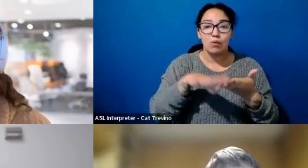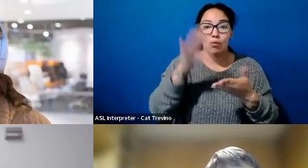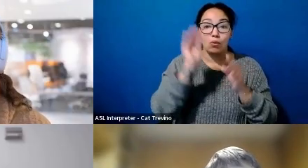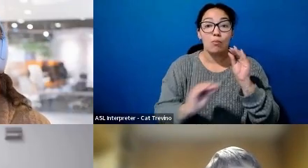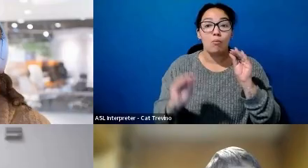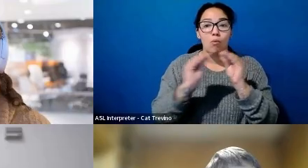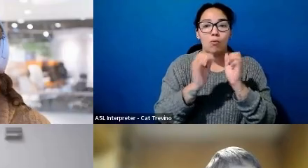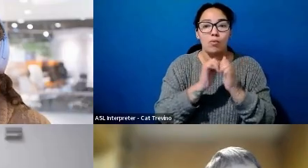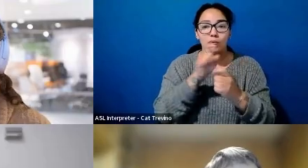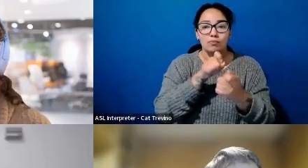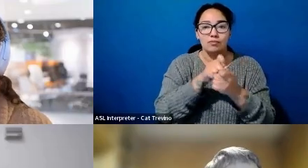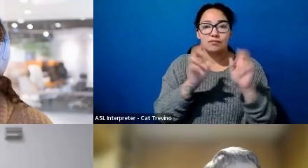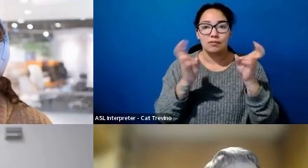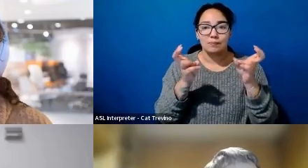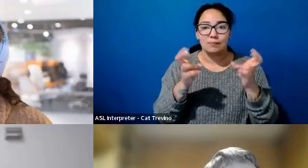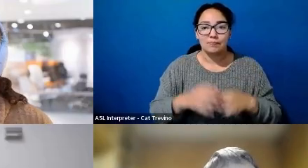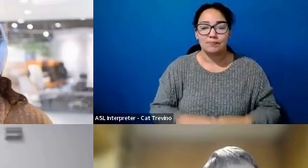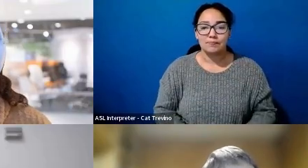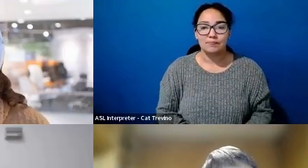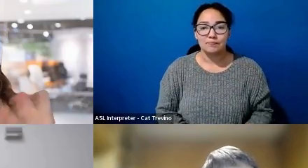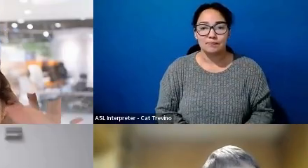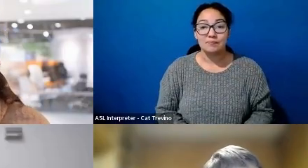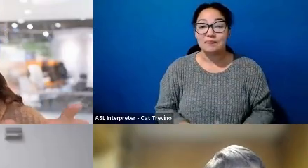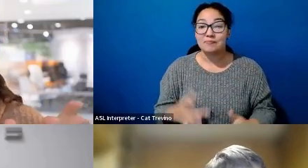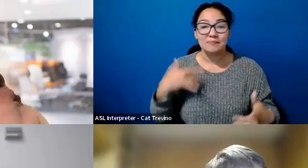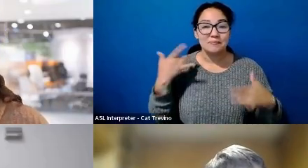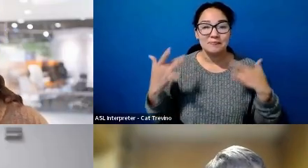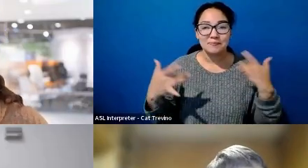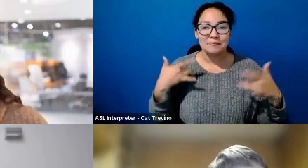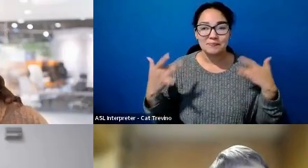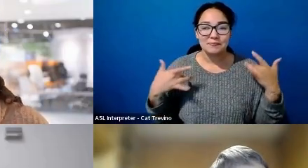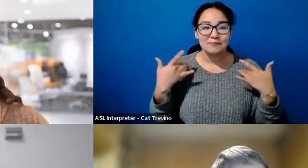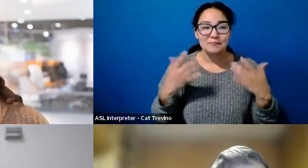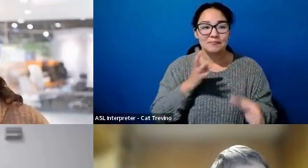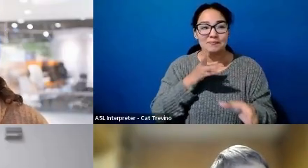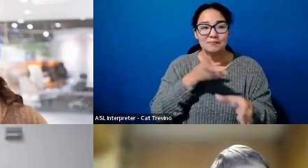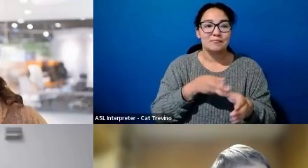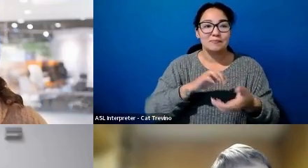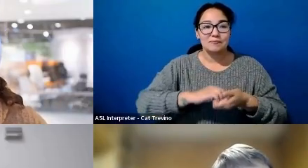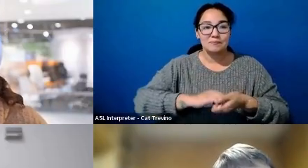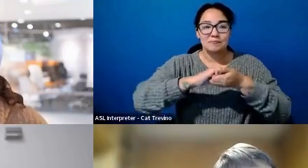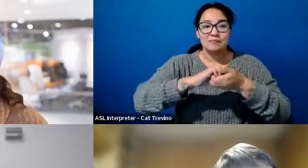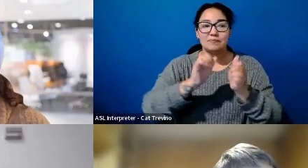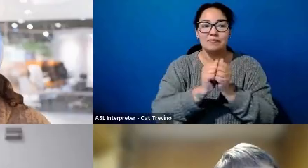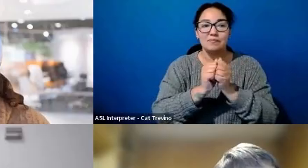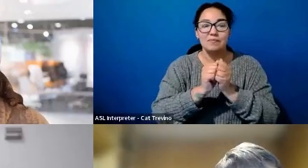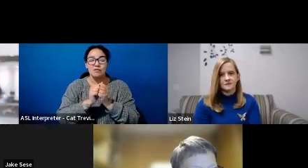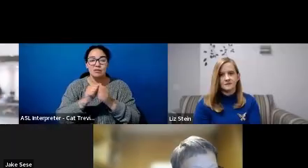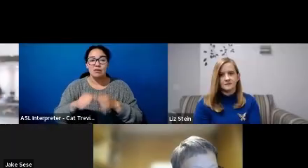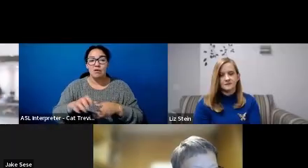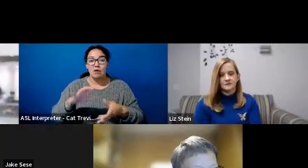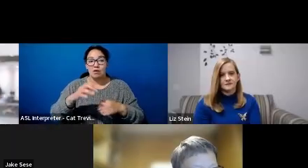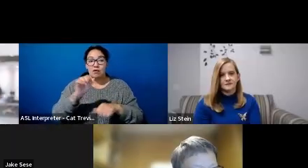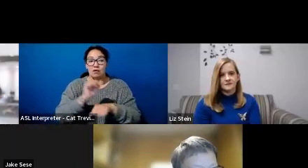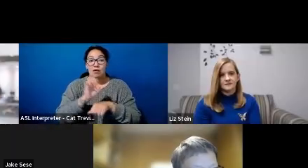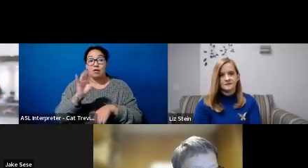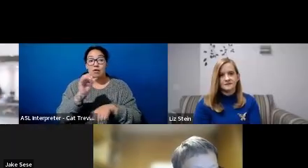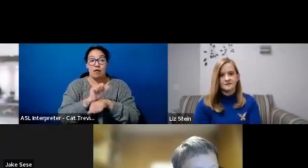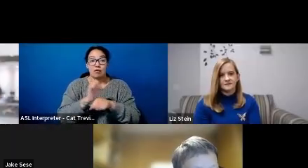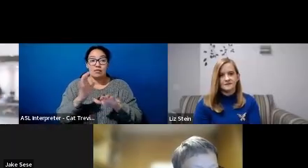those topics. I'm so excited to be joined and partnering with our colleagues at Health Partners on IPV